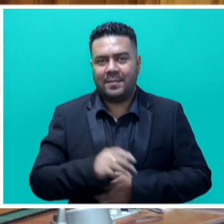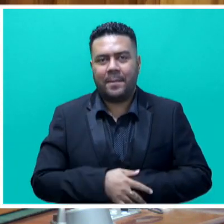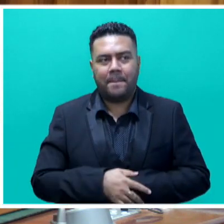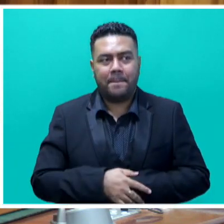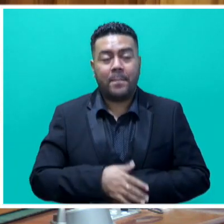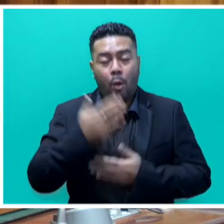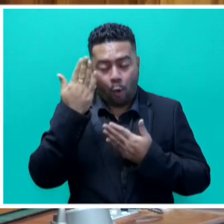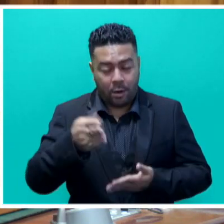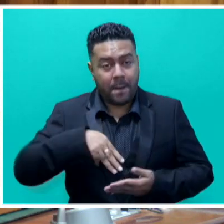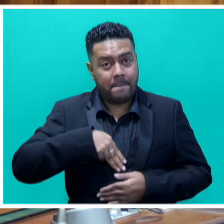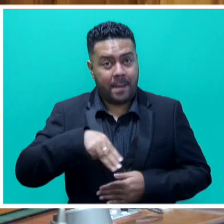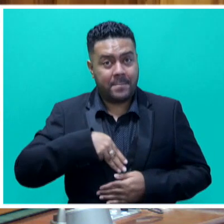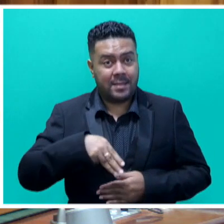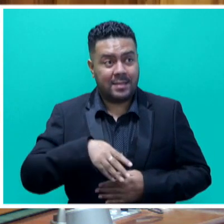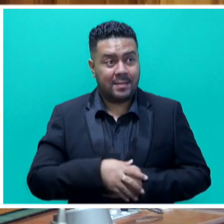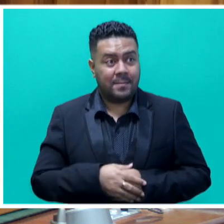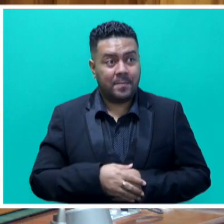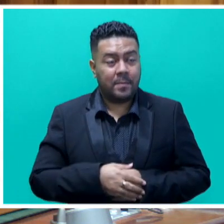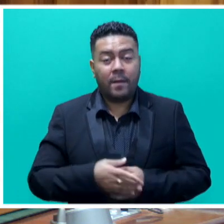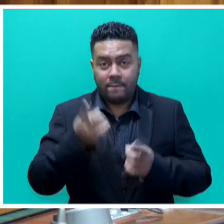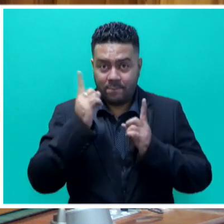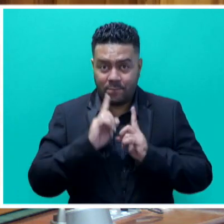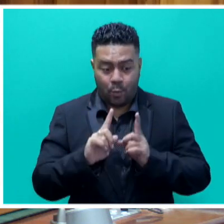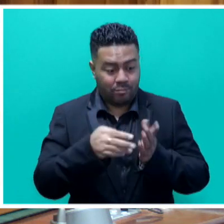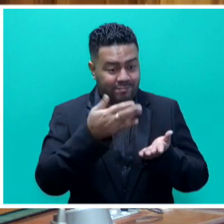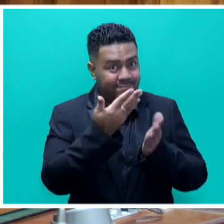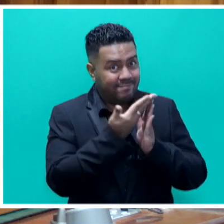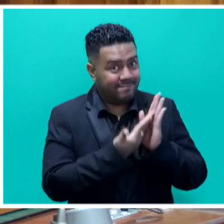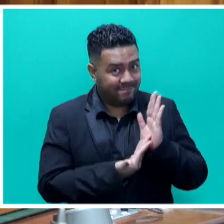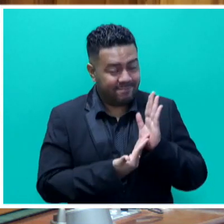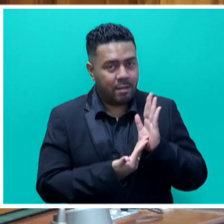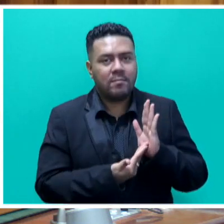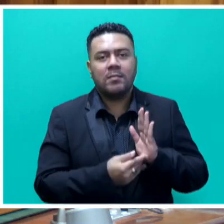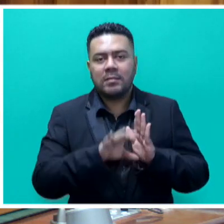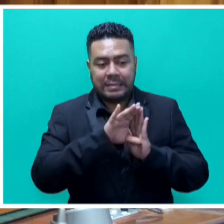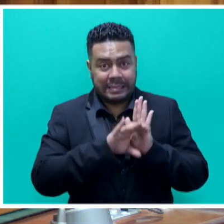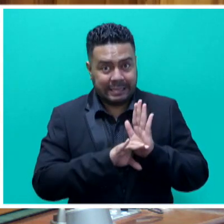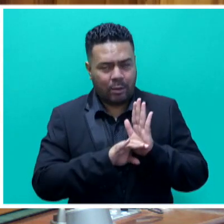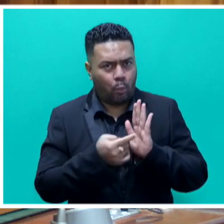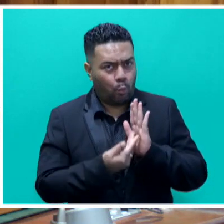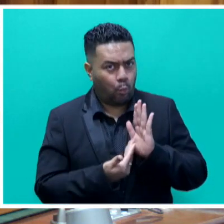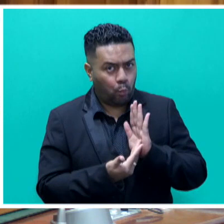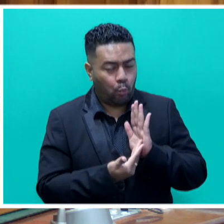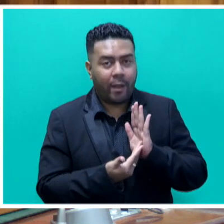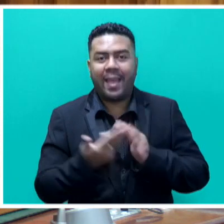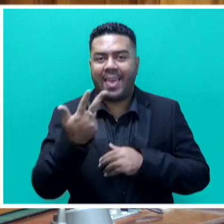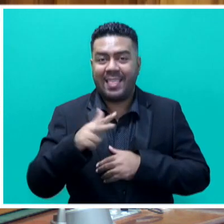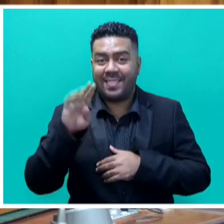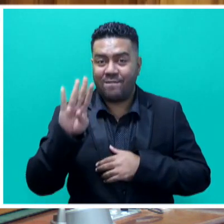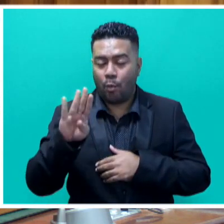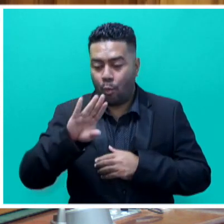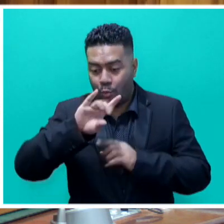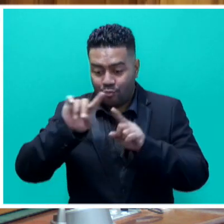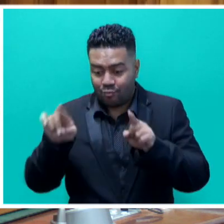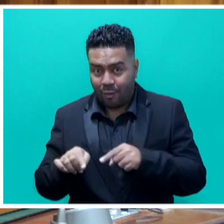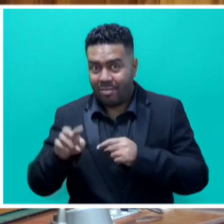Honorable members, pursuant to Section 84, subsection